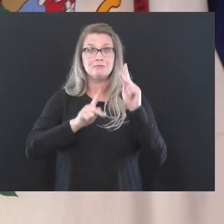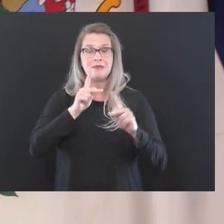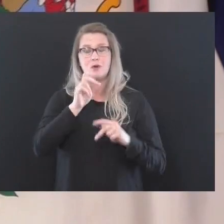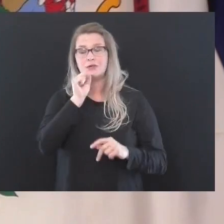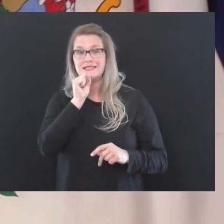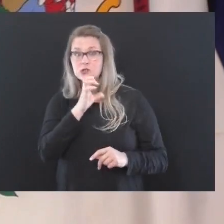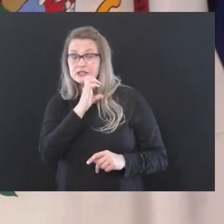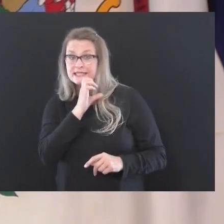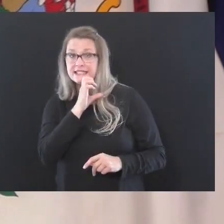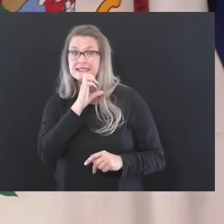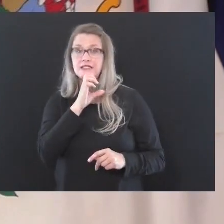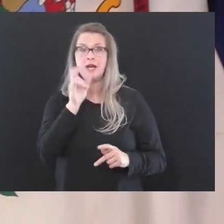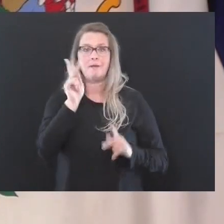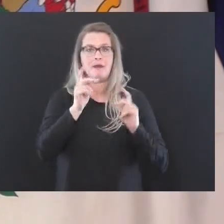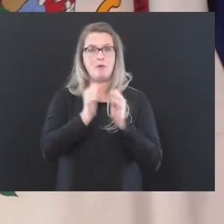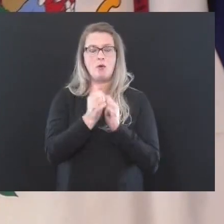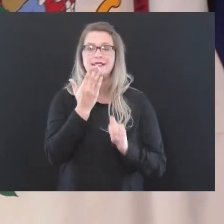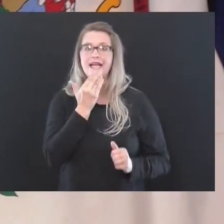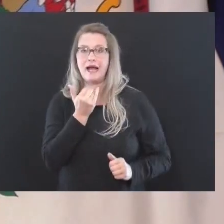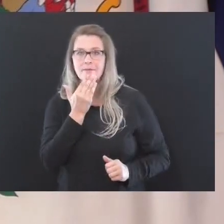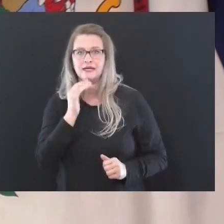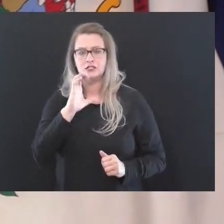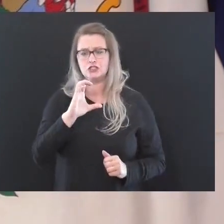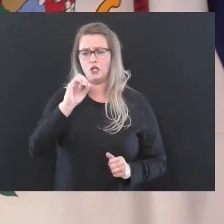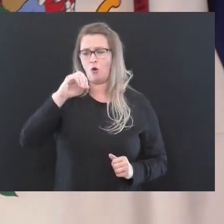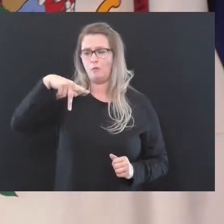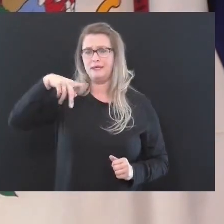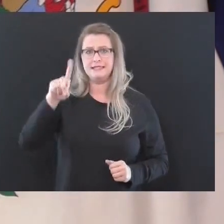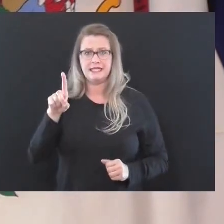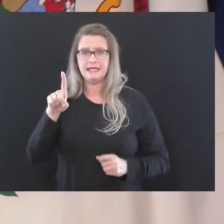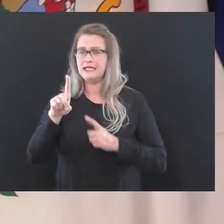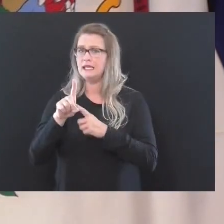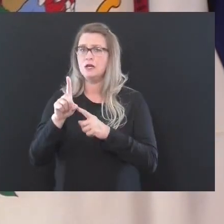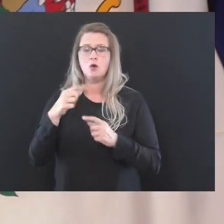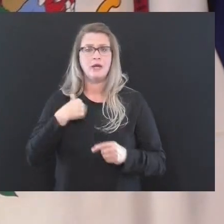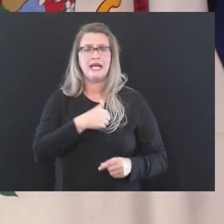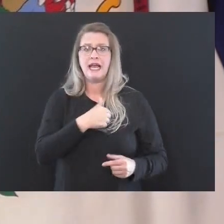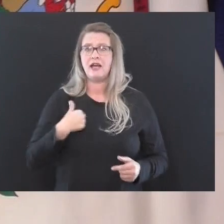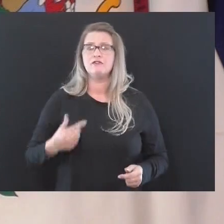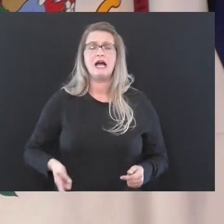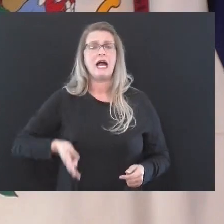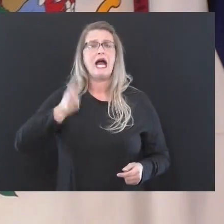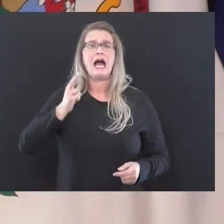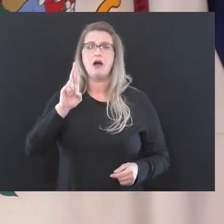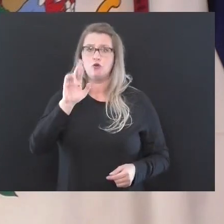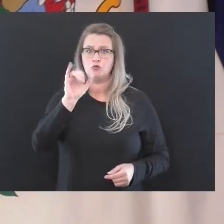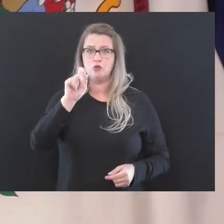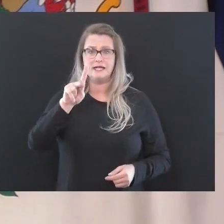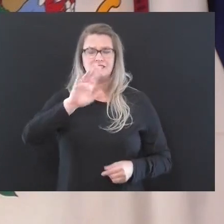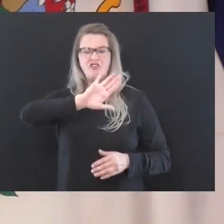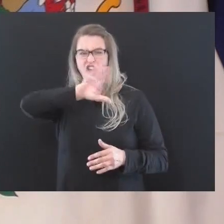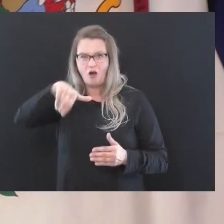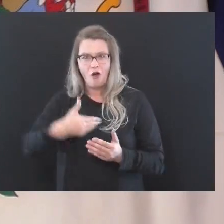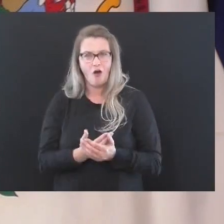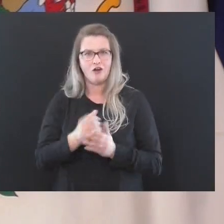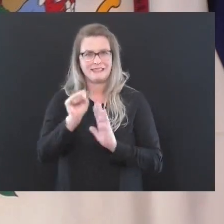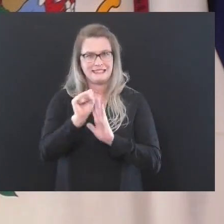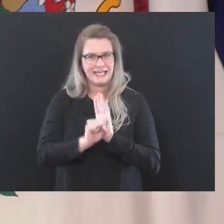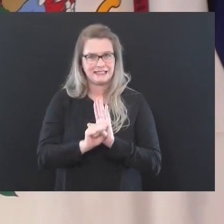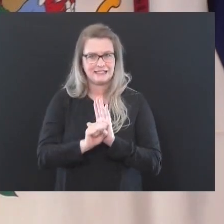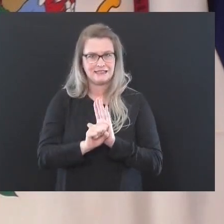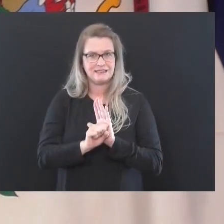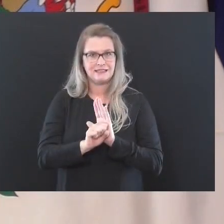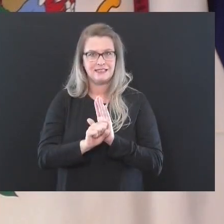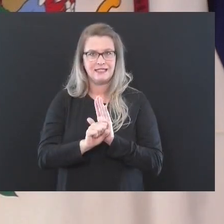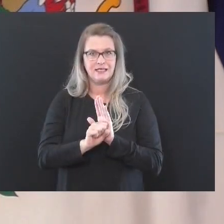the people with diabetes or COPD or whatever. We are the highest risk of all. And we keep